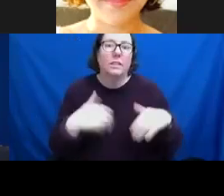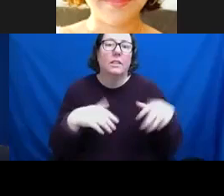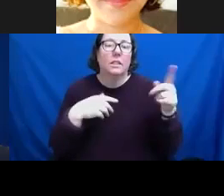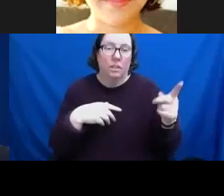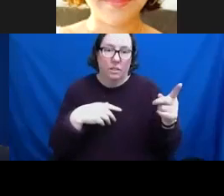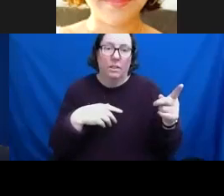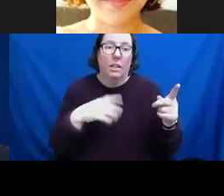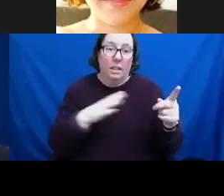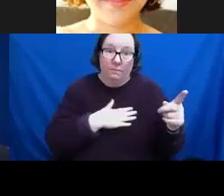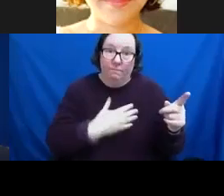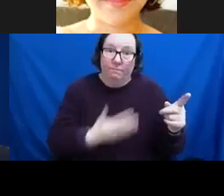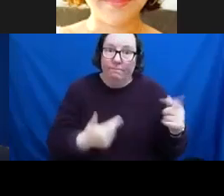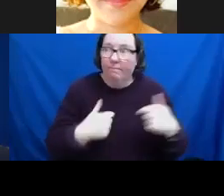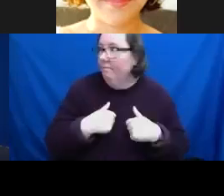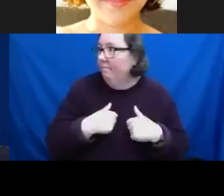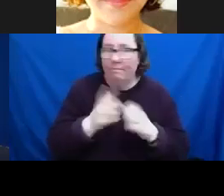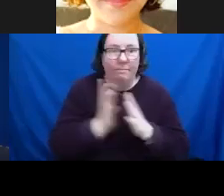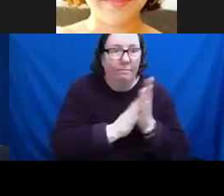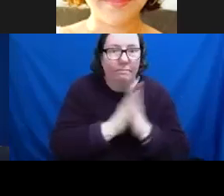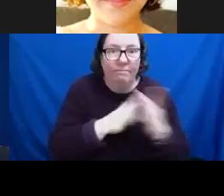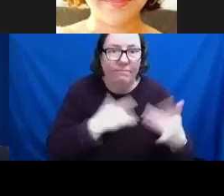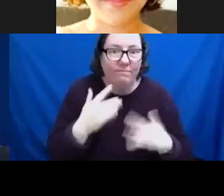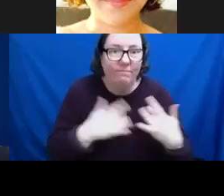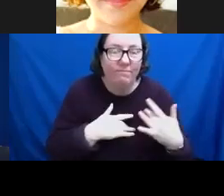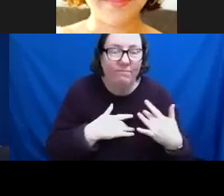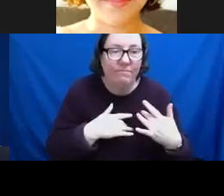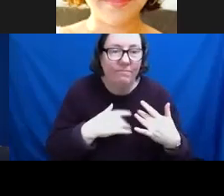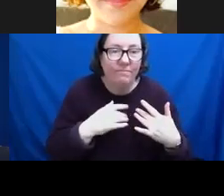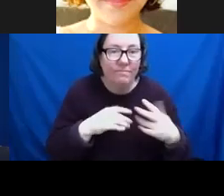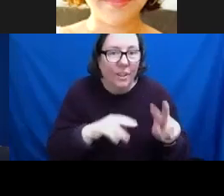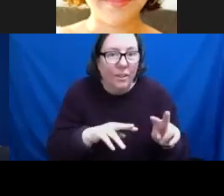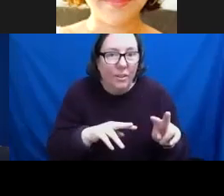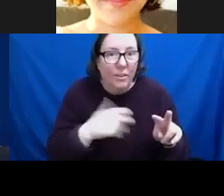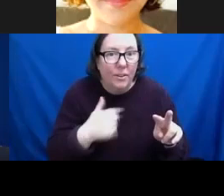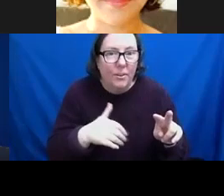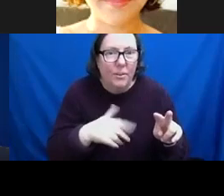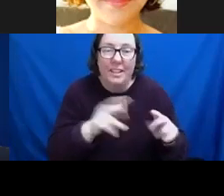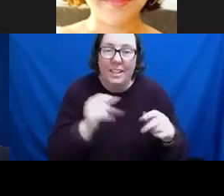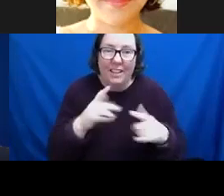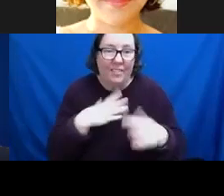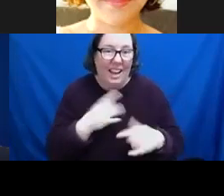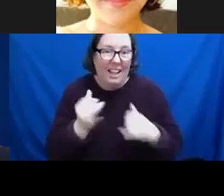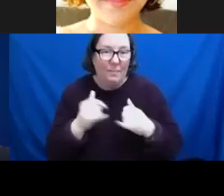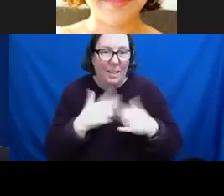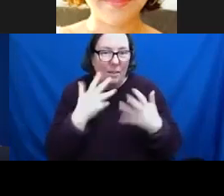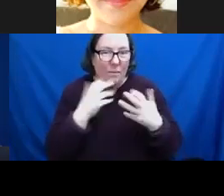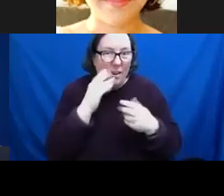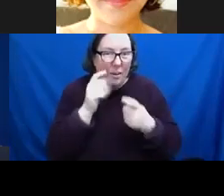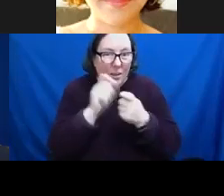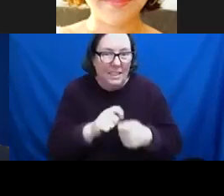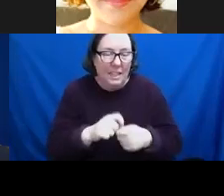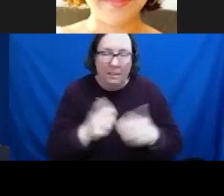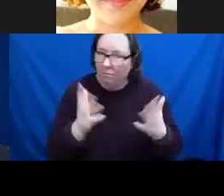I must admit, I do get a little excited about the weeds. So if you're like me and you want to know the details, I encourage